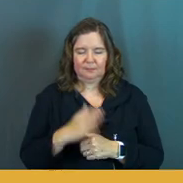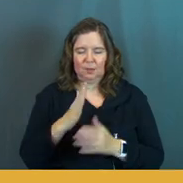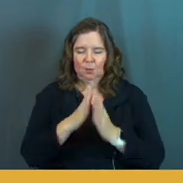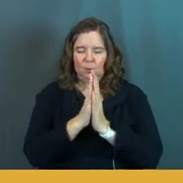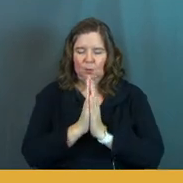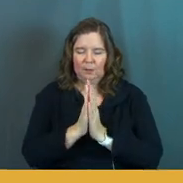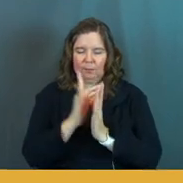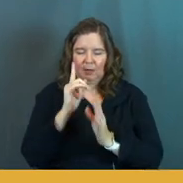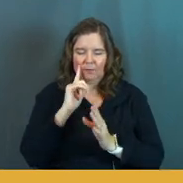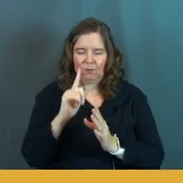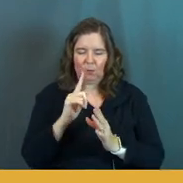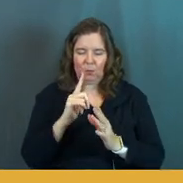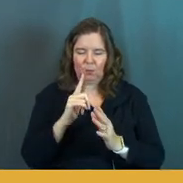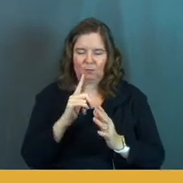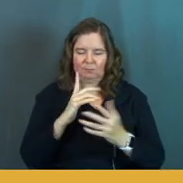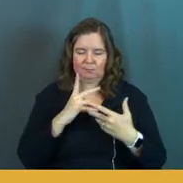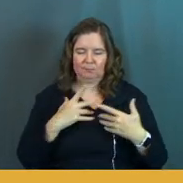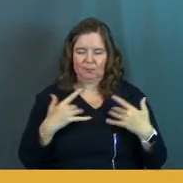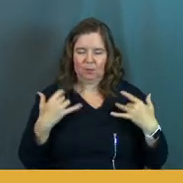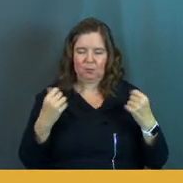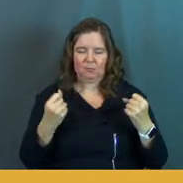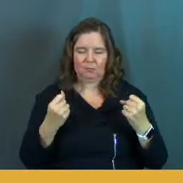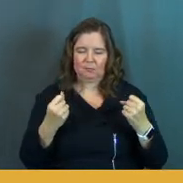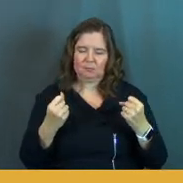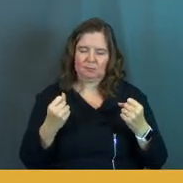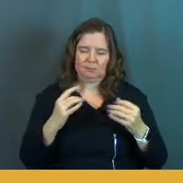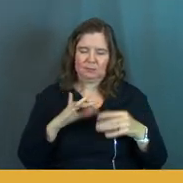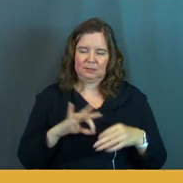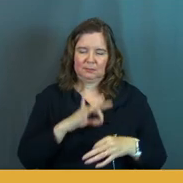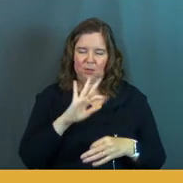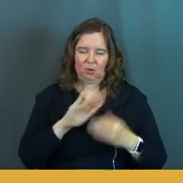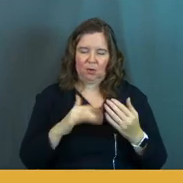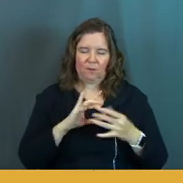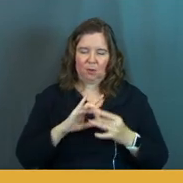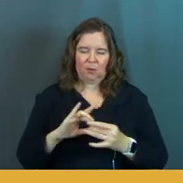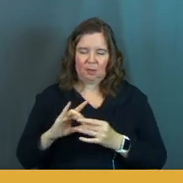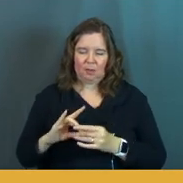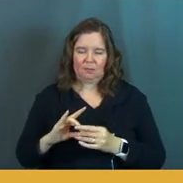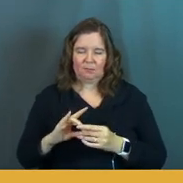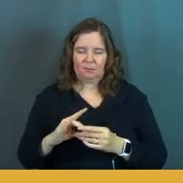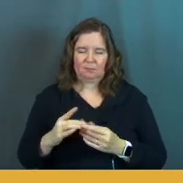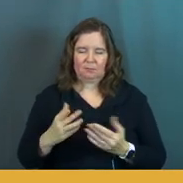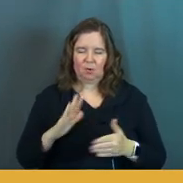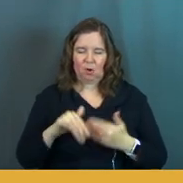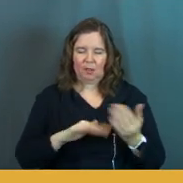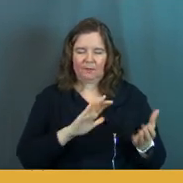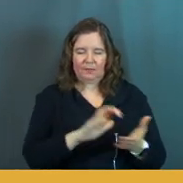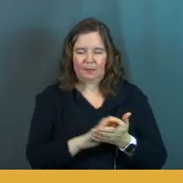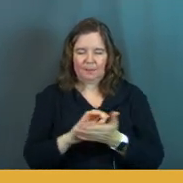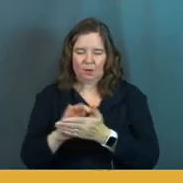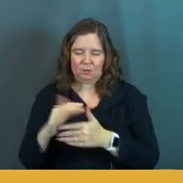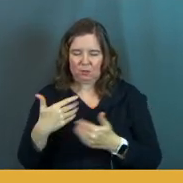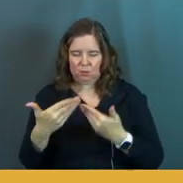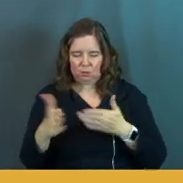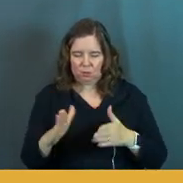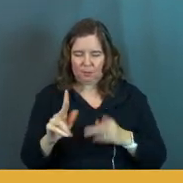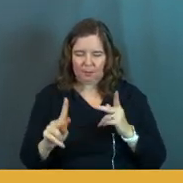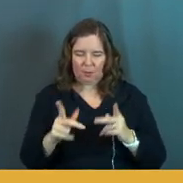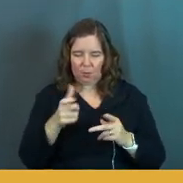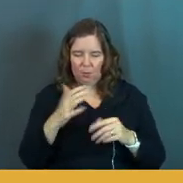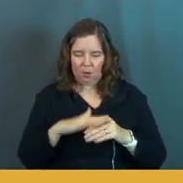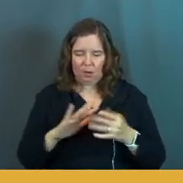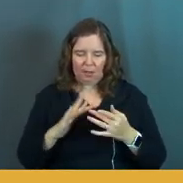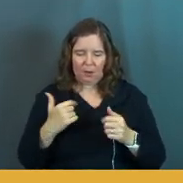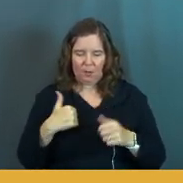God, we pray for a resurrection spirit in all of our relationships. God, I hold up all the marriages in this room. Those folks